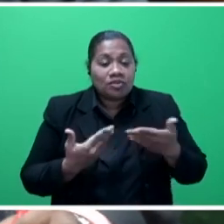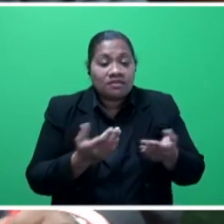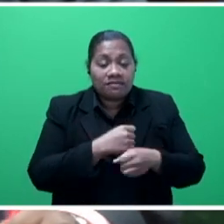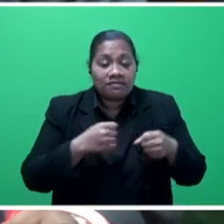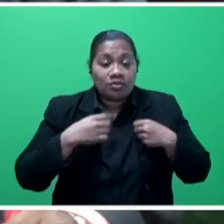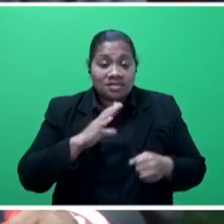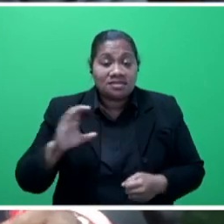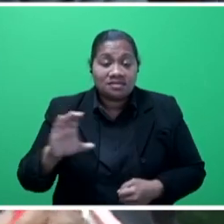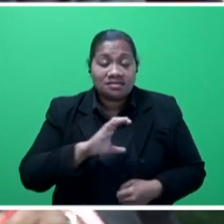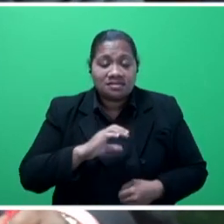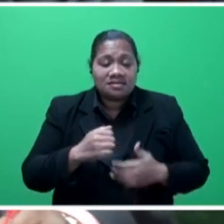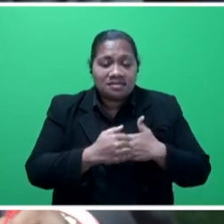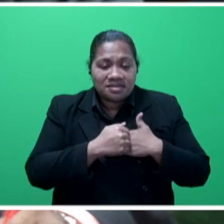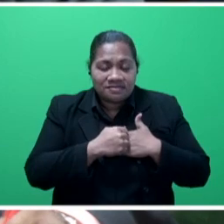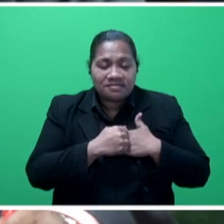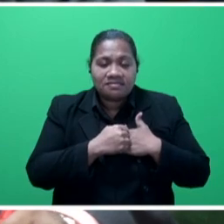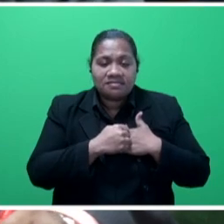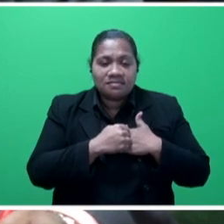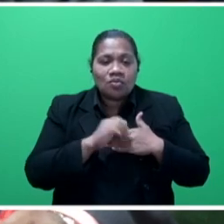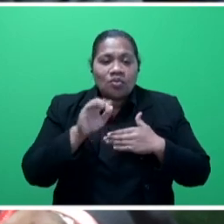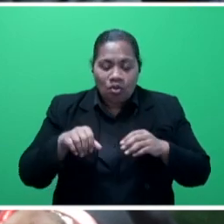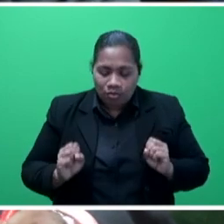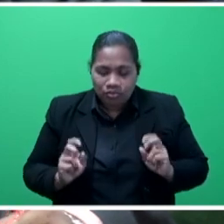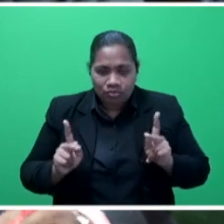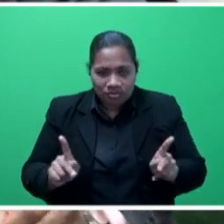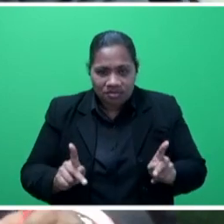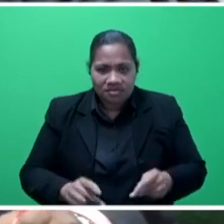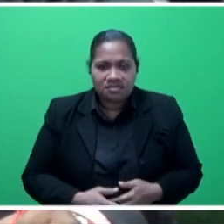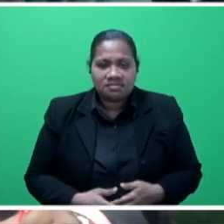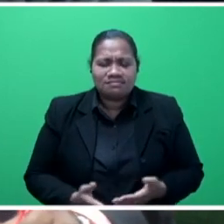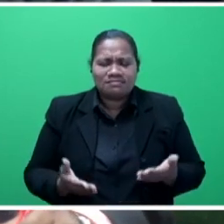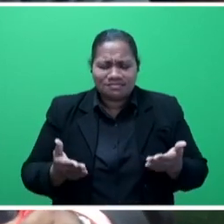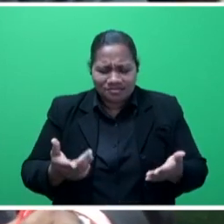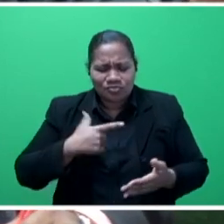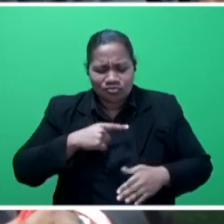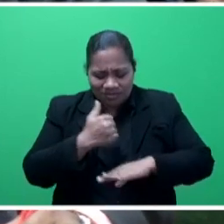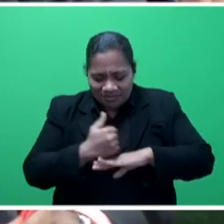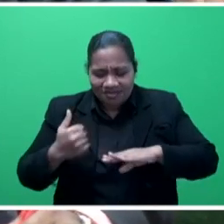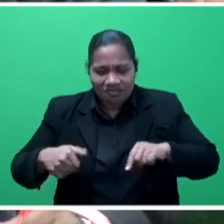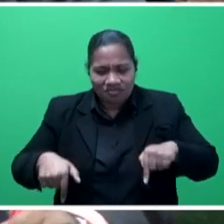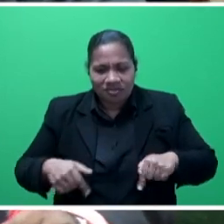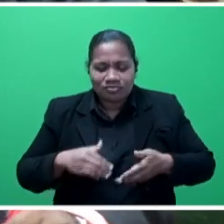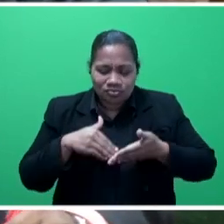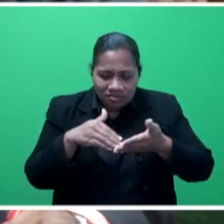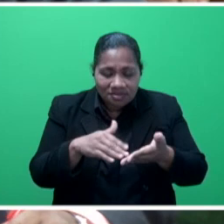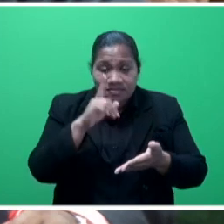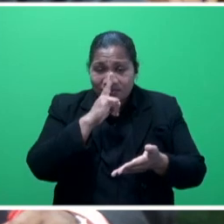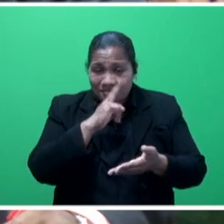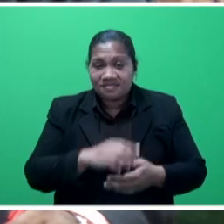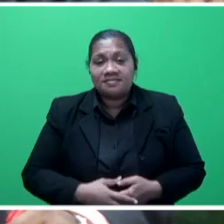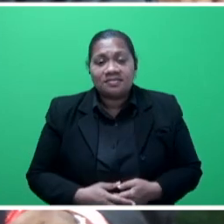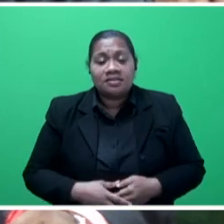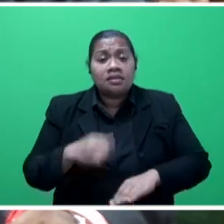security, hope, and opportunities, which is the hallmark of this government. Mr. Speaker, sir, the budget